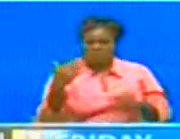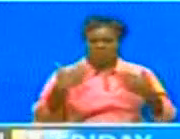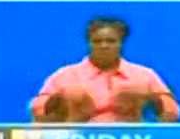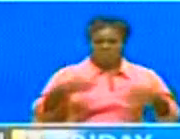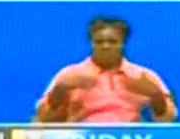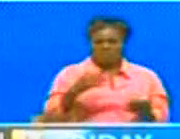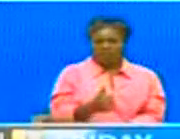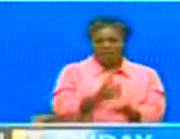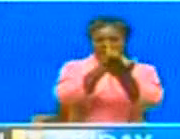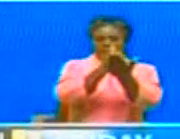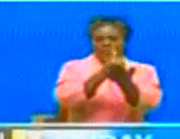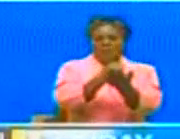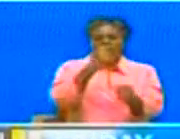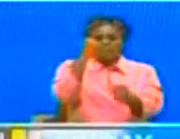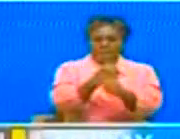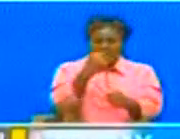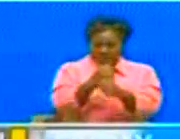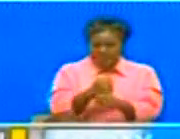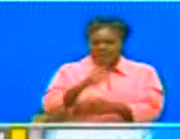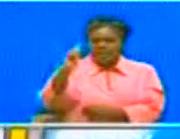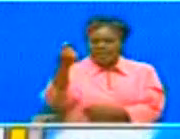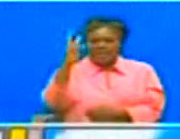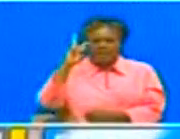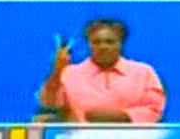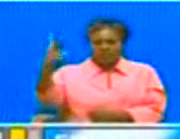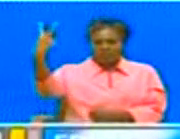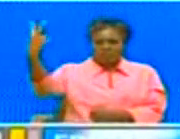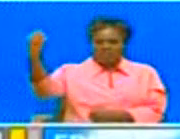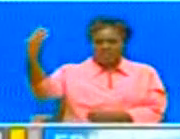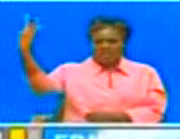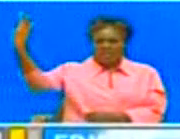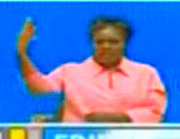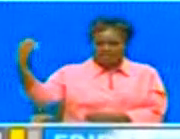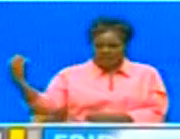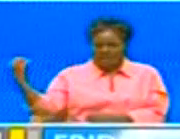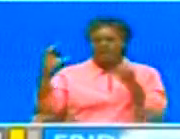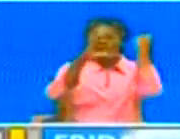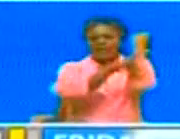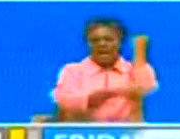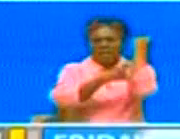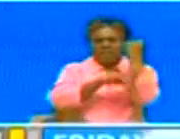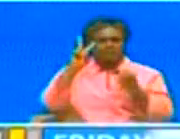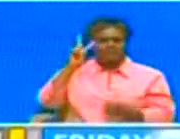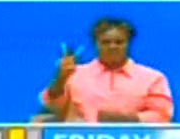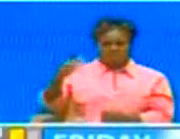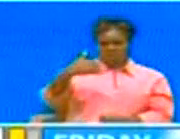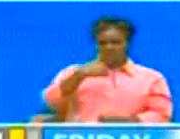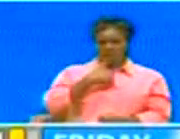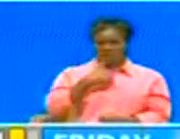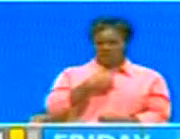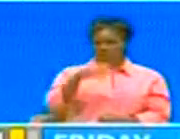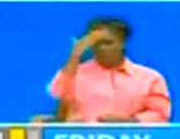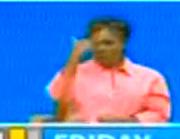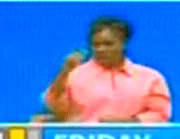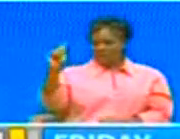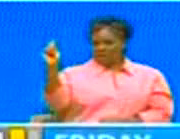who helped to make Kenyan Vision 2030. Okay. And this country has a vision, and that's why